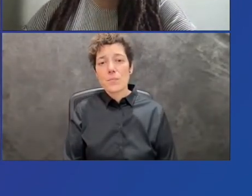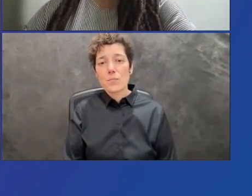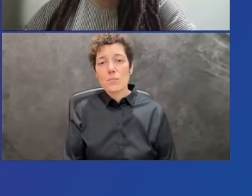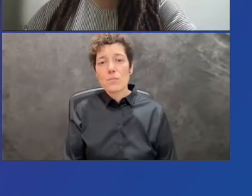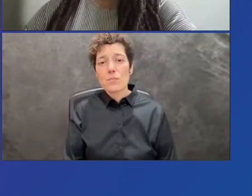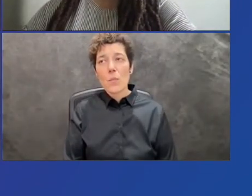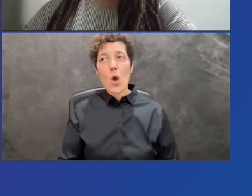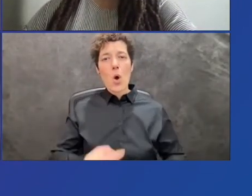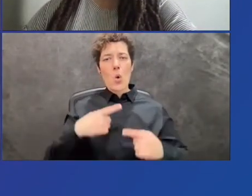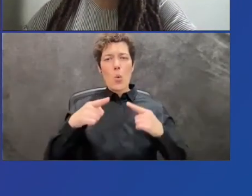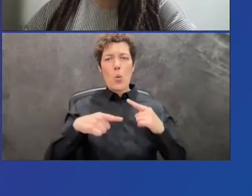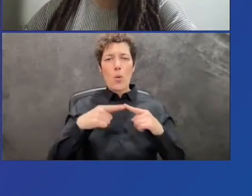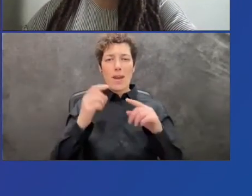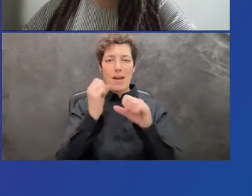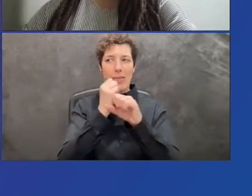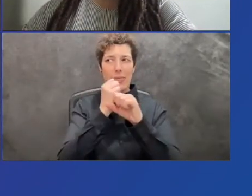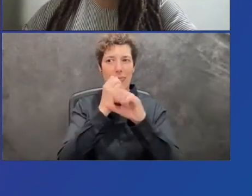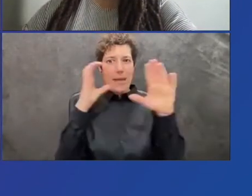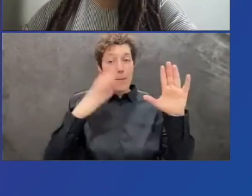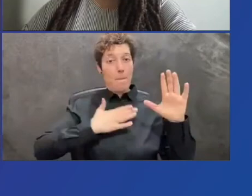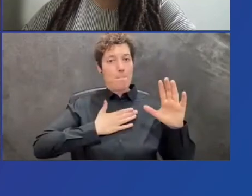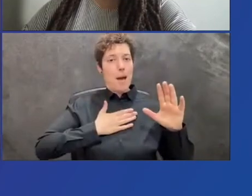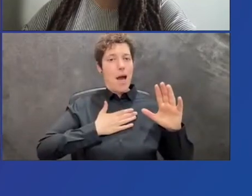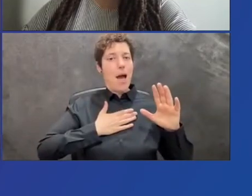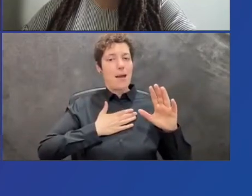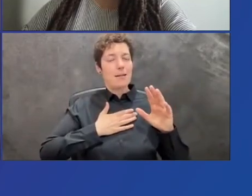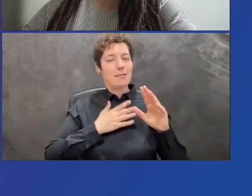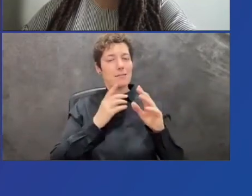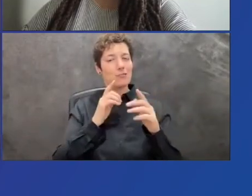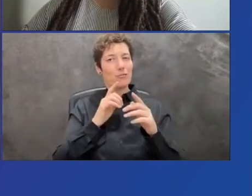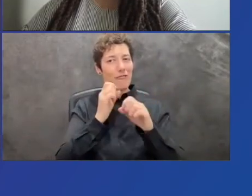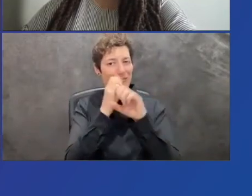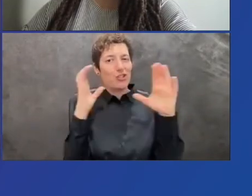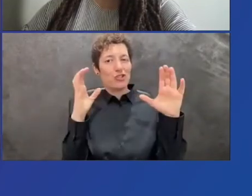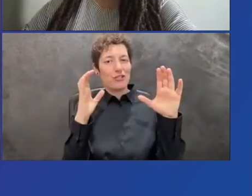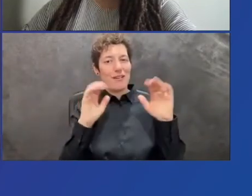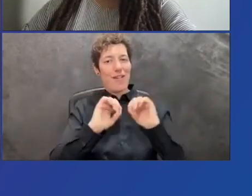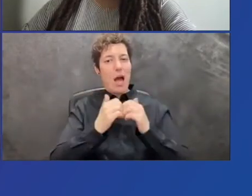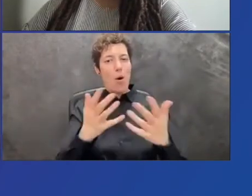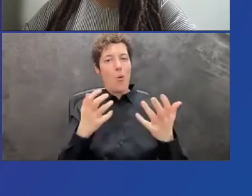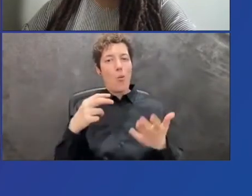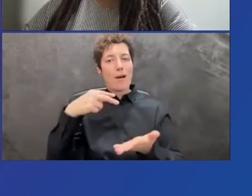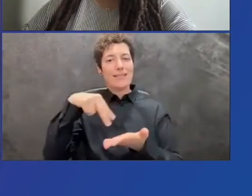changes I envision for Dance USA, for me, it does come back to